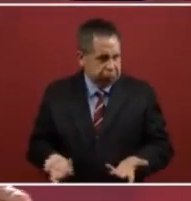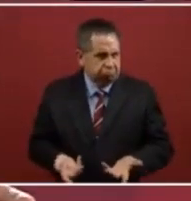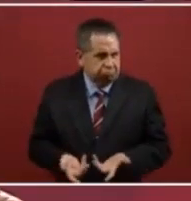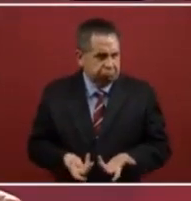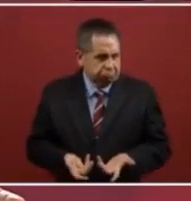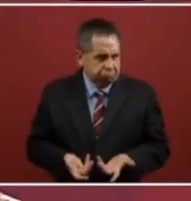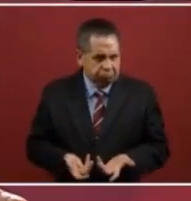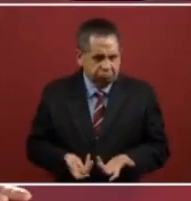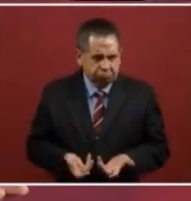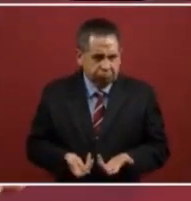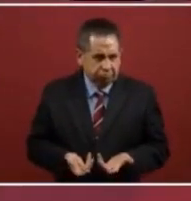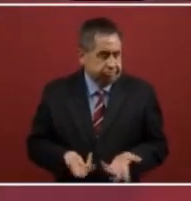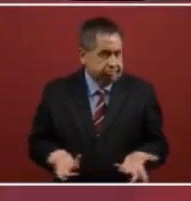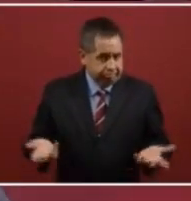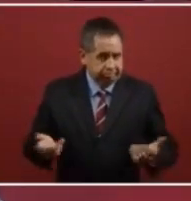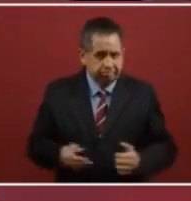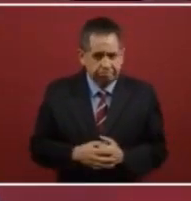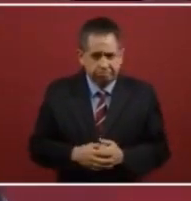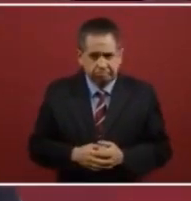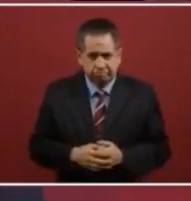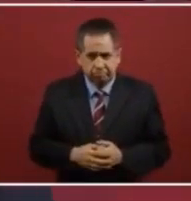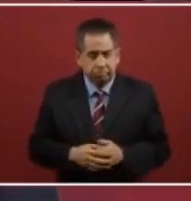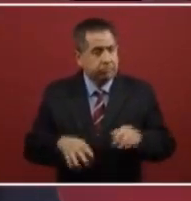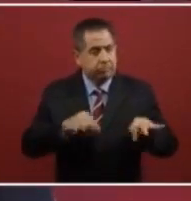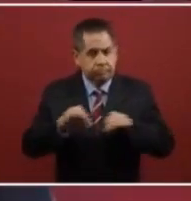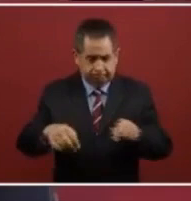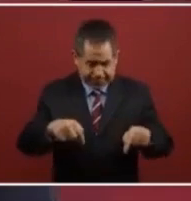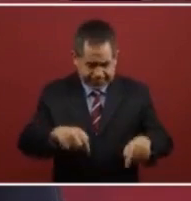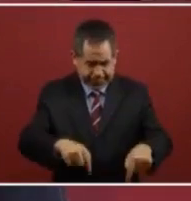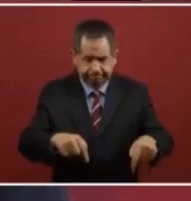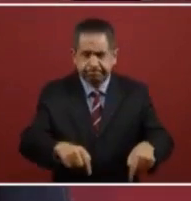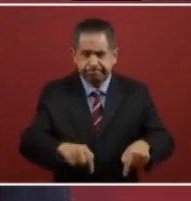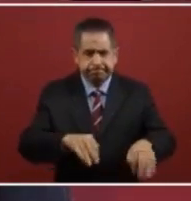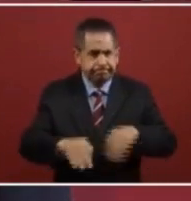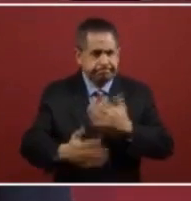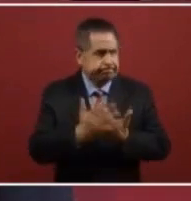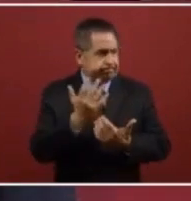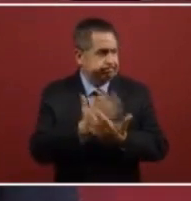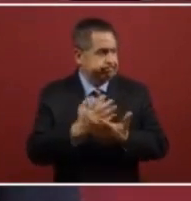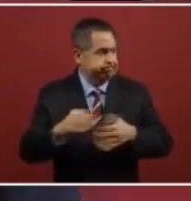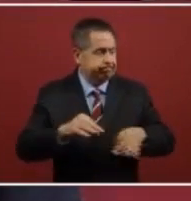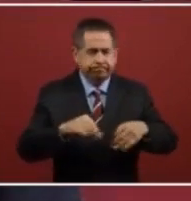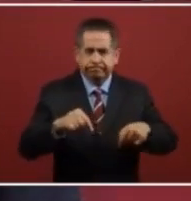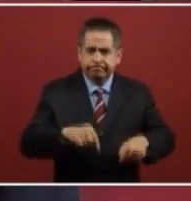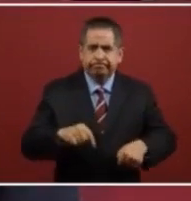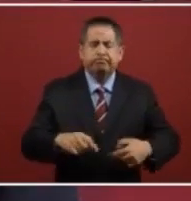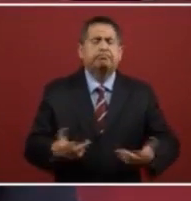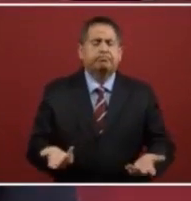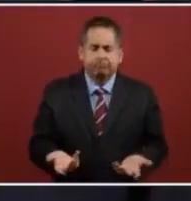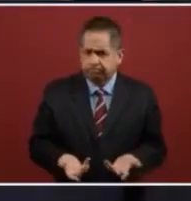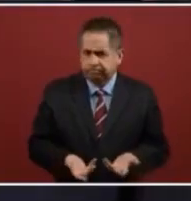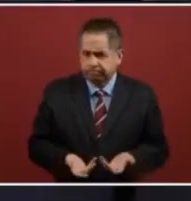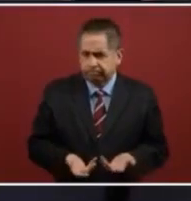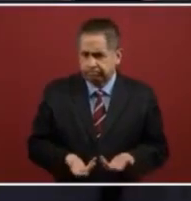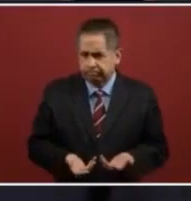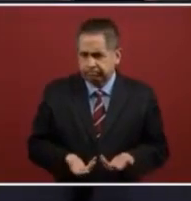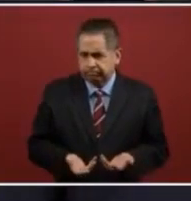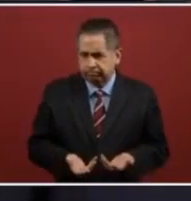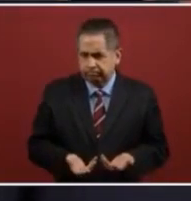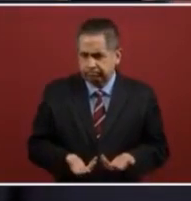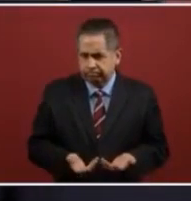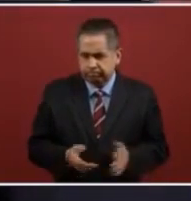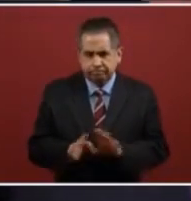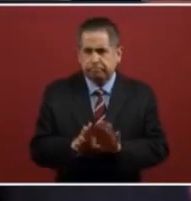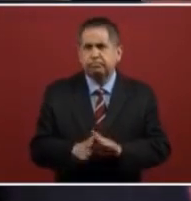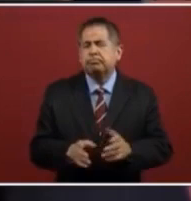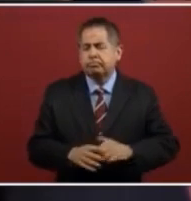that. ¿Y el trabajo aquí? And what about the work that you have here? ¿Cómo vamos a hacer? He says,